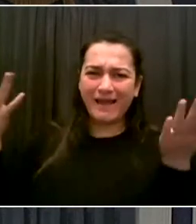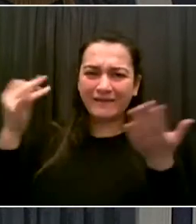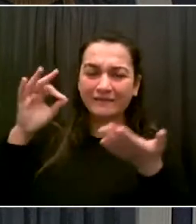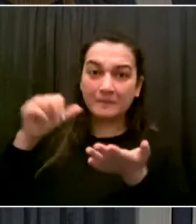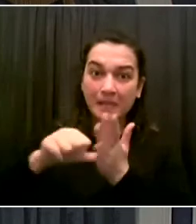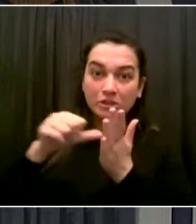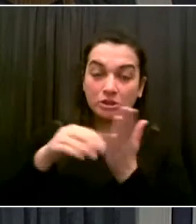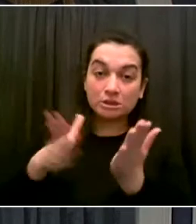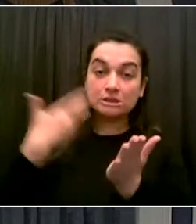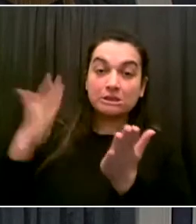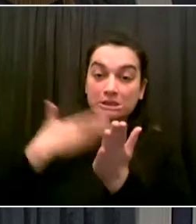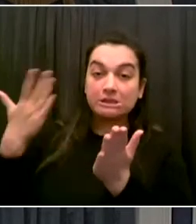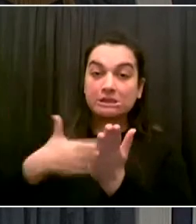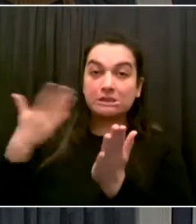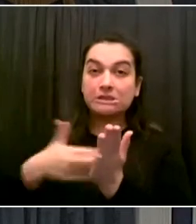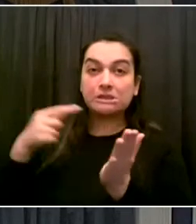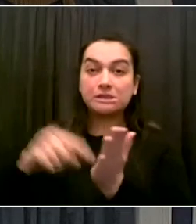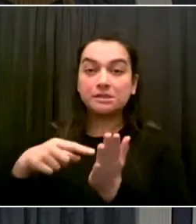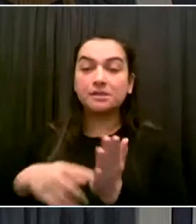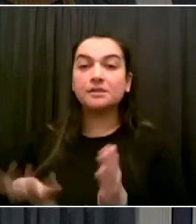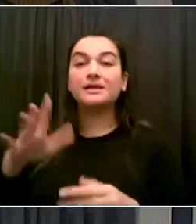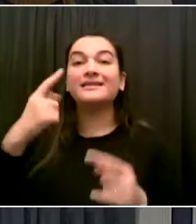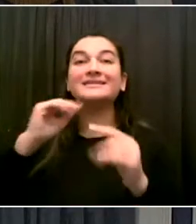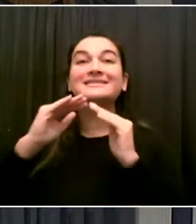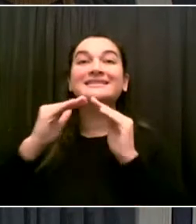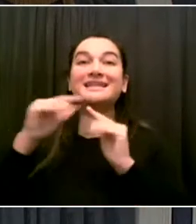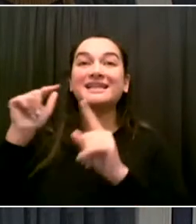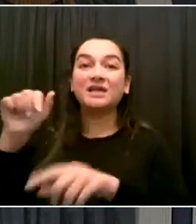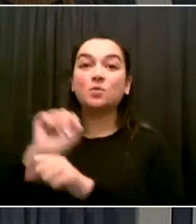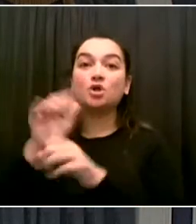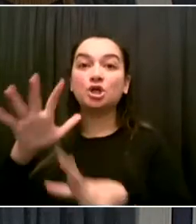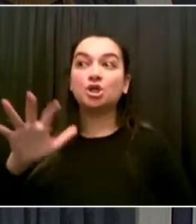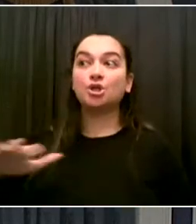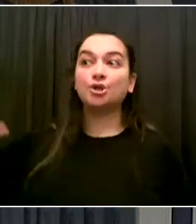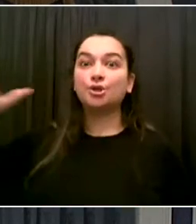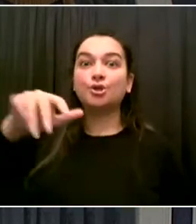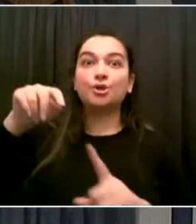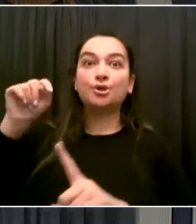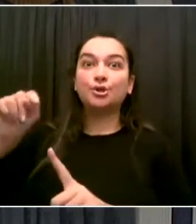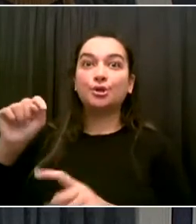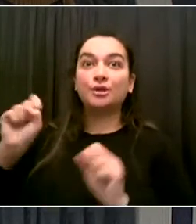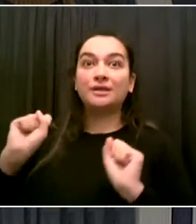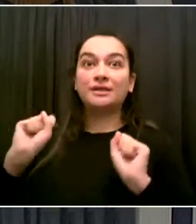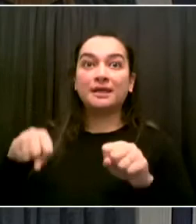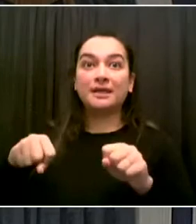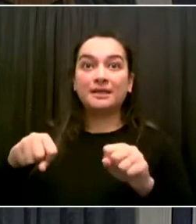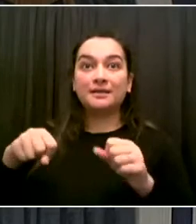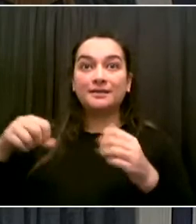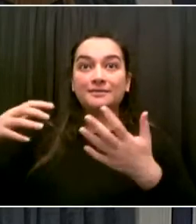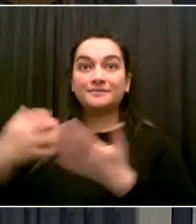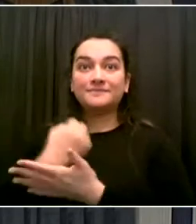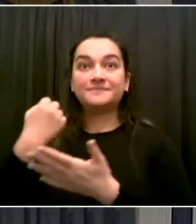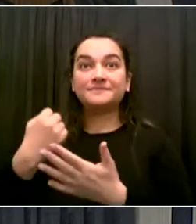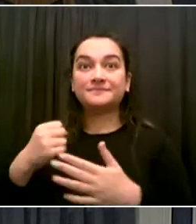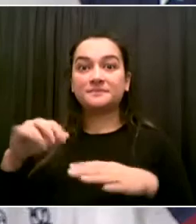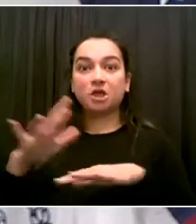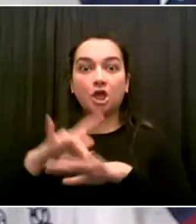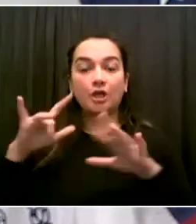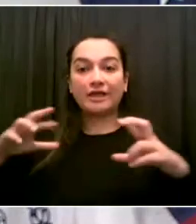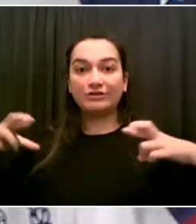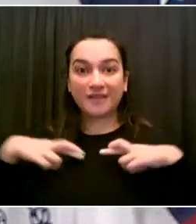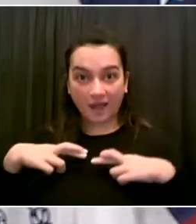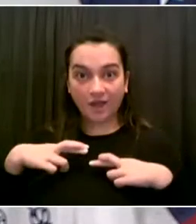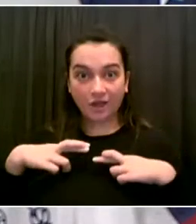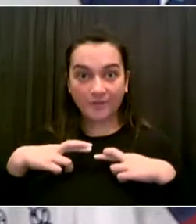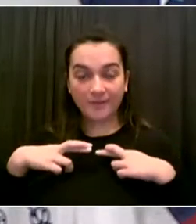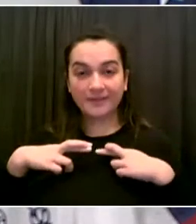to seek early retirement. As you know, because you've commented on it often, this has been an unprecedented burden